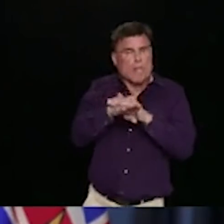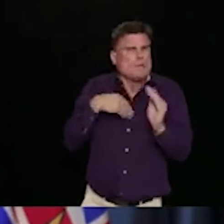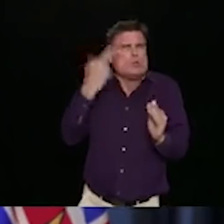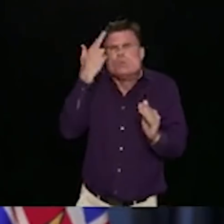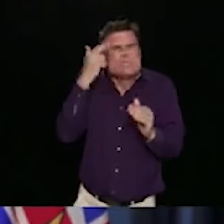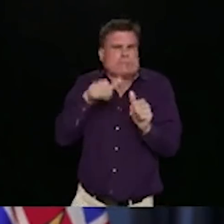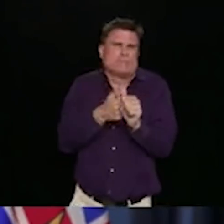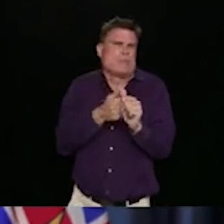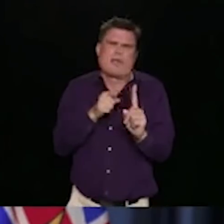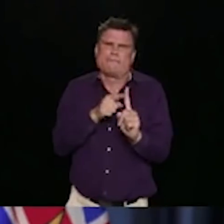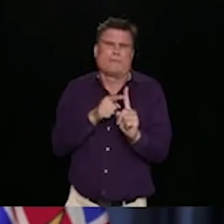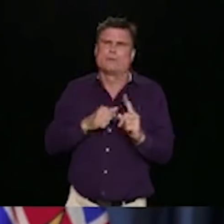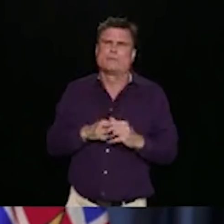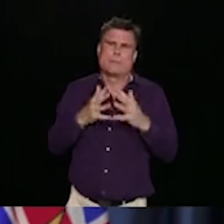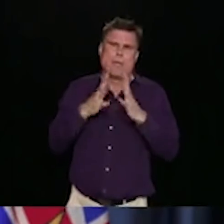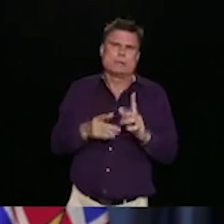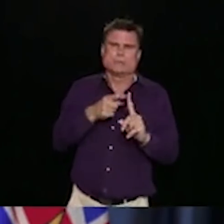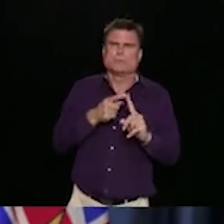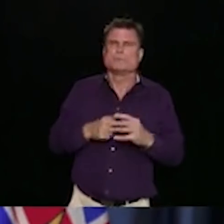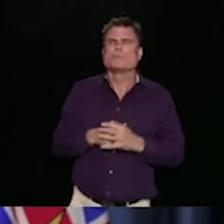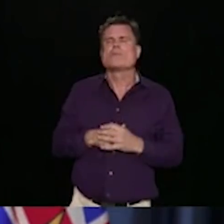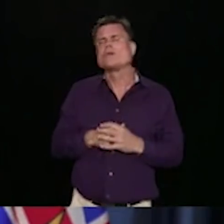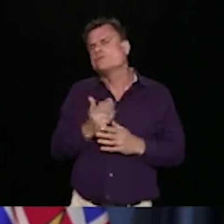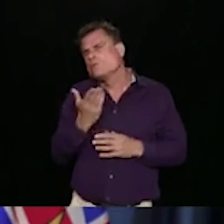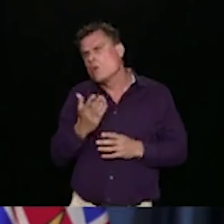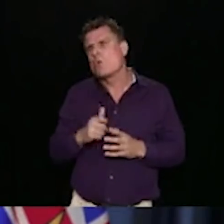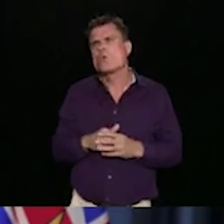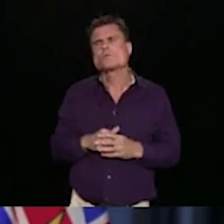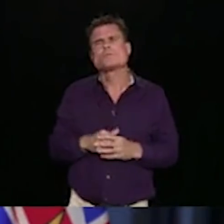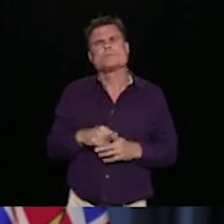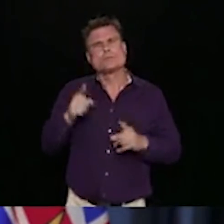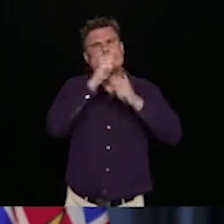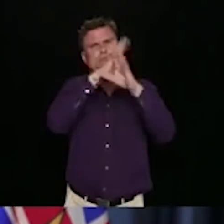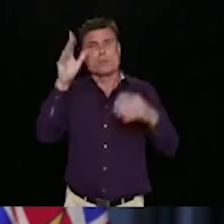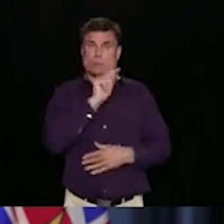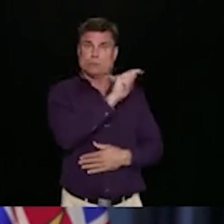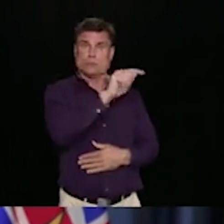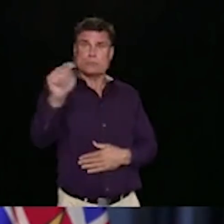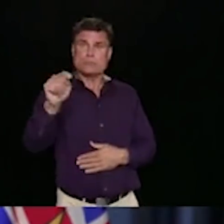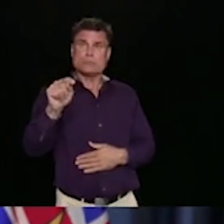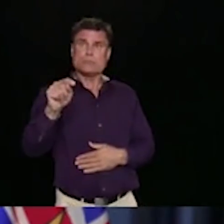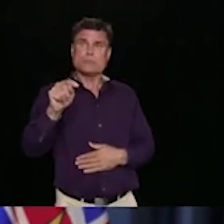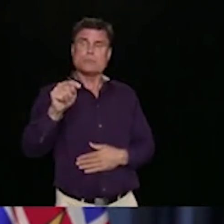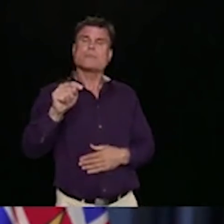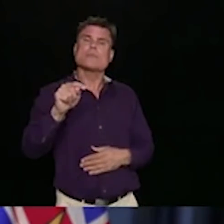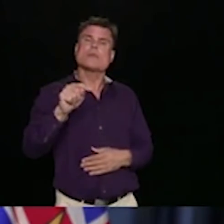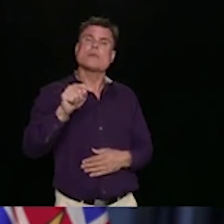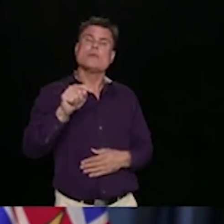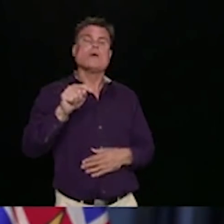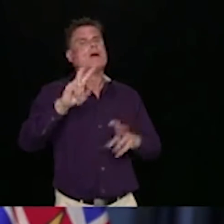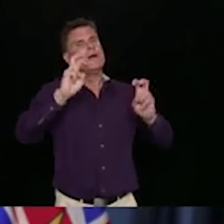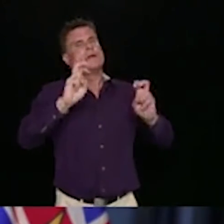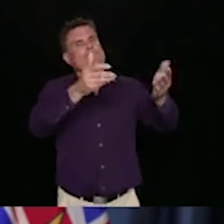doctors and nurses and health sciences professionals well, but treating people who work in liquor stores well, and waiters